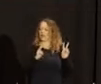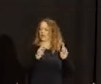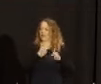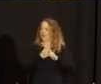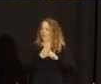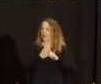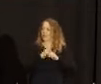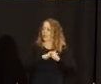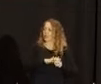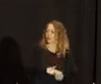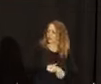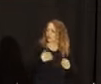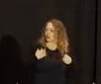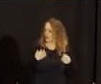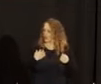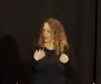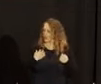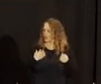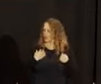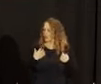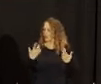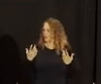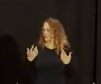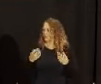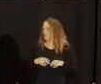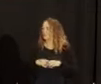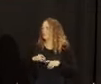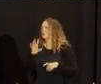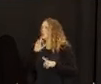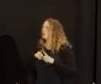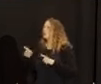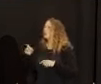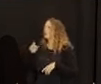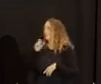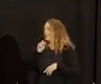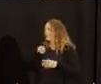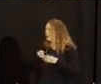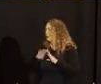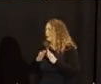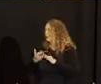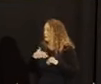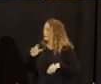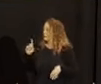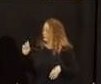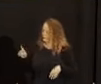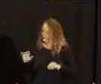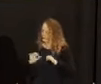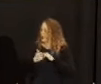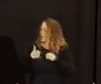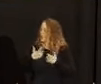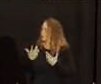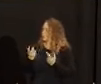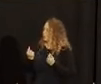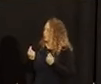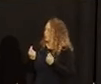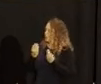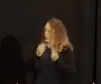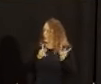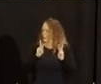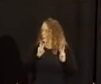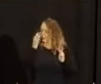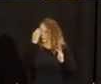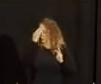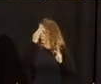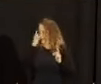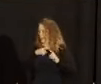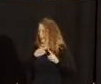do we, you know, I remember talking to some elders in our community, and I said, so what are we going to do to let people know about things